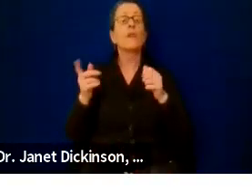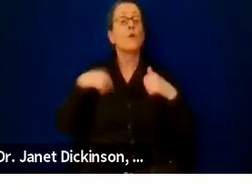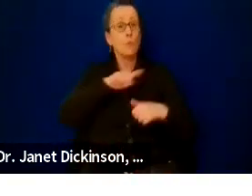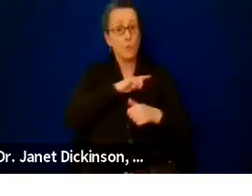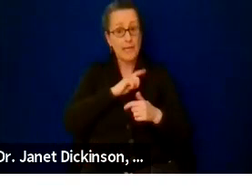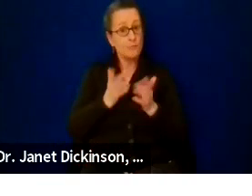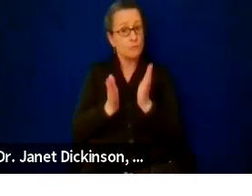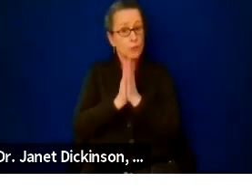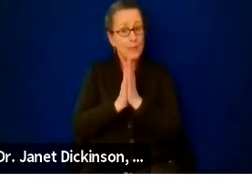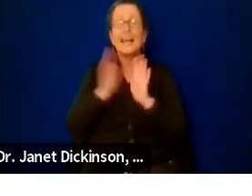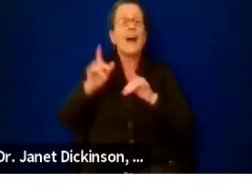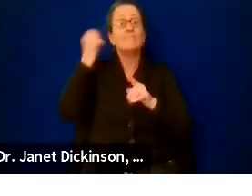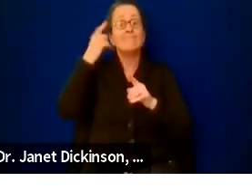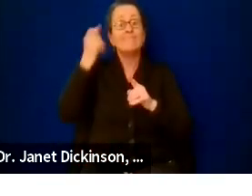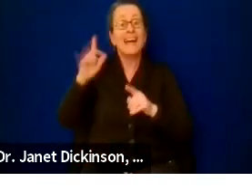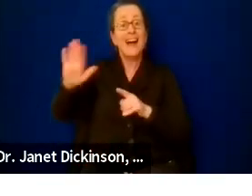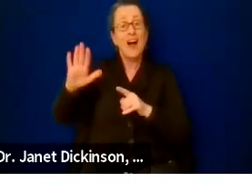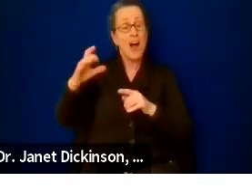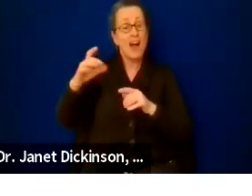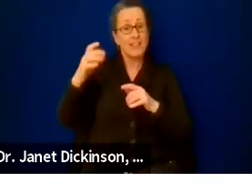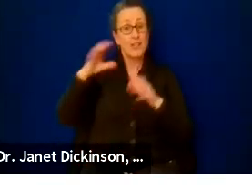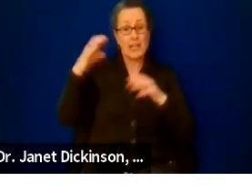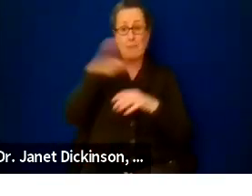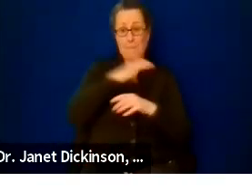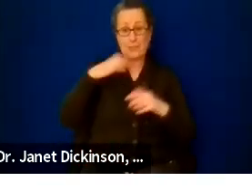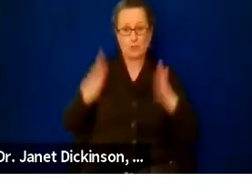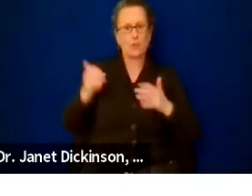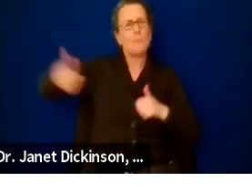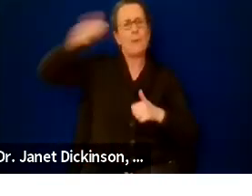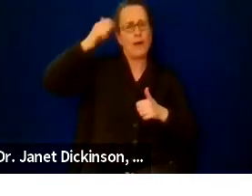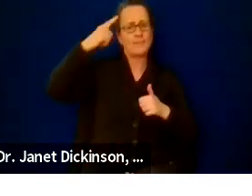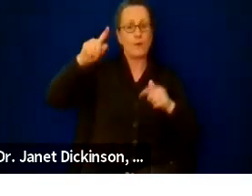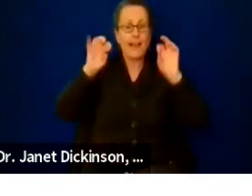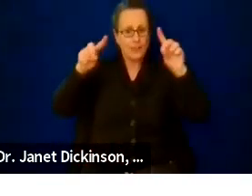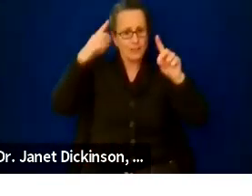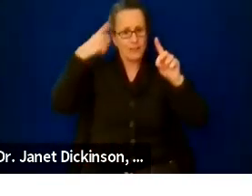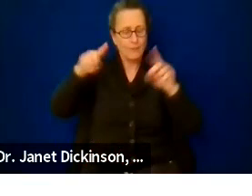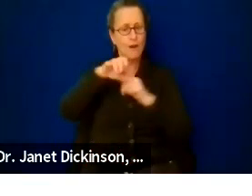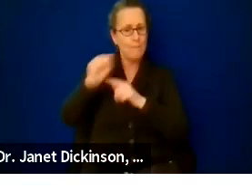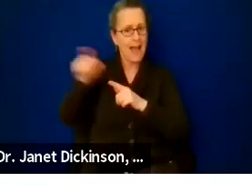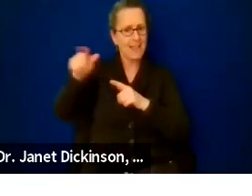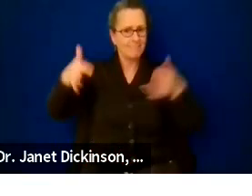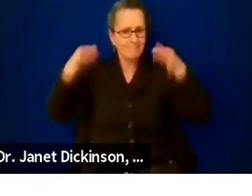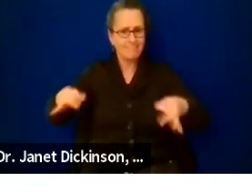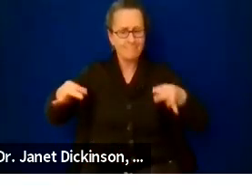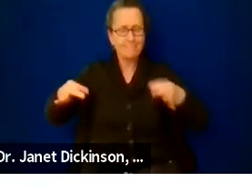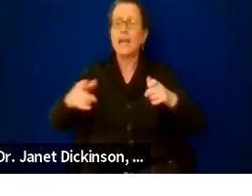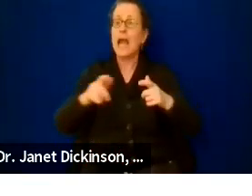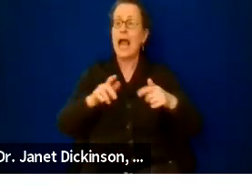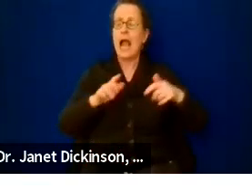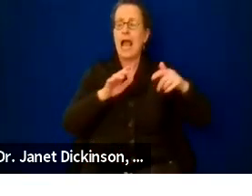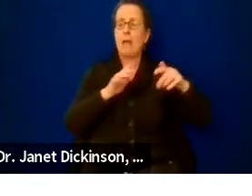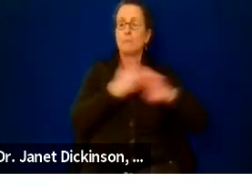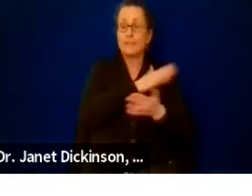April 5th. And since our 5th graders are really part of our middle school, we were given a waiver and approved to postpone